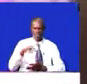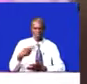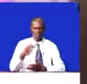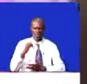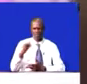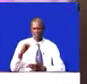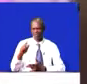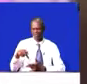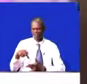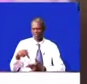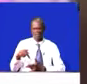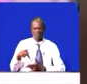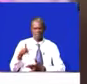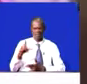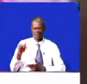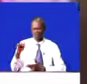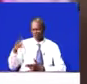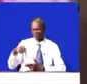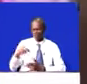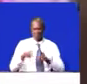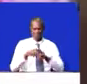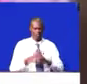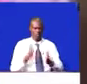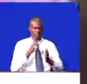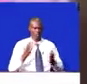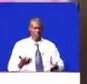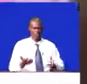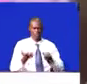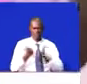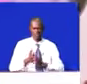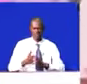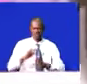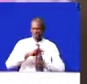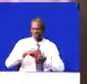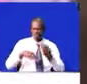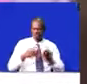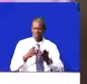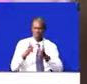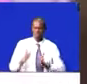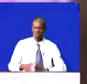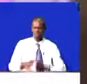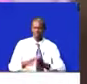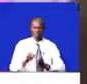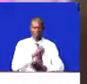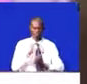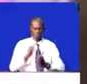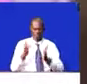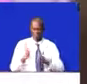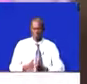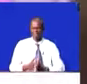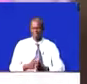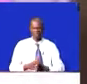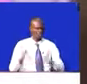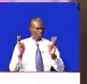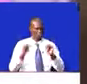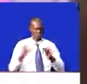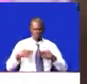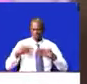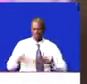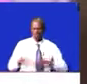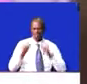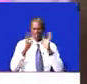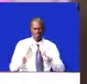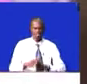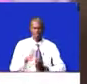Okundi was also attending here. And I'd like to encourage local investment. Our senator said it. Nobody will invest here if